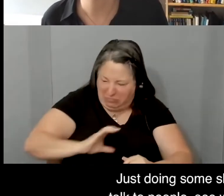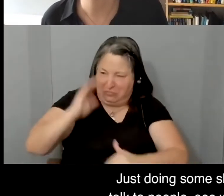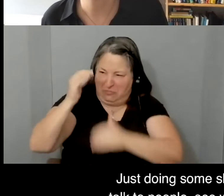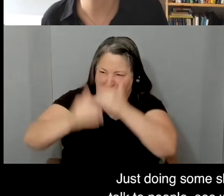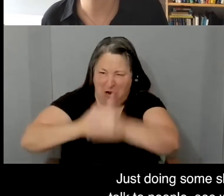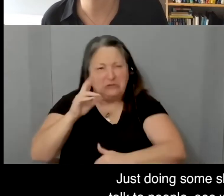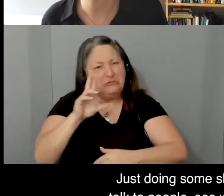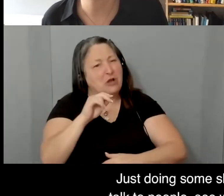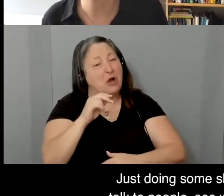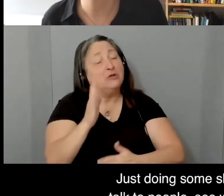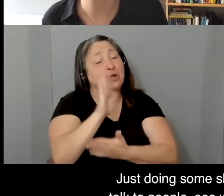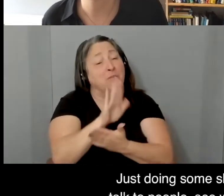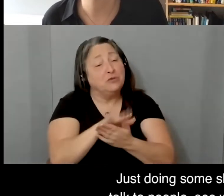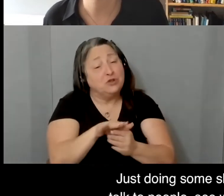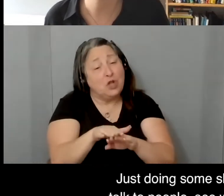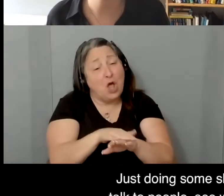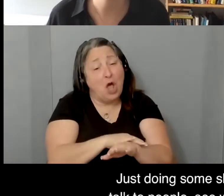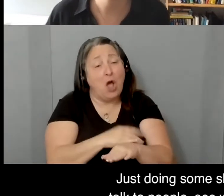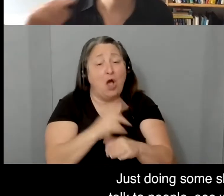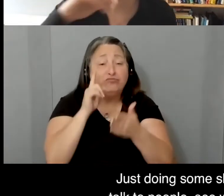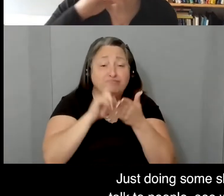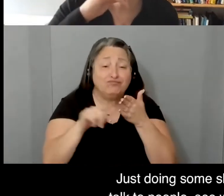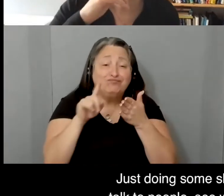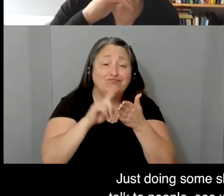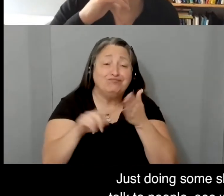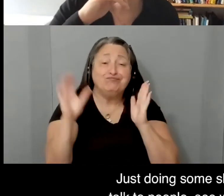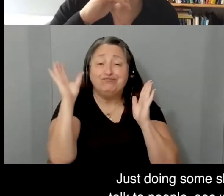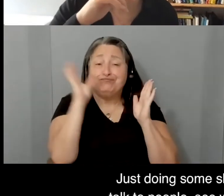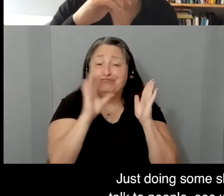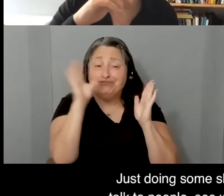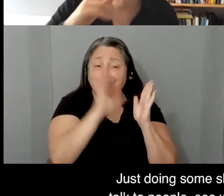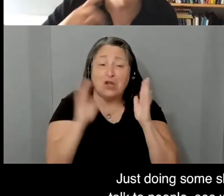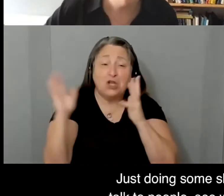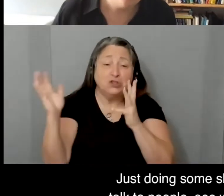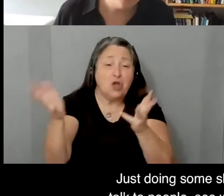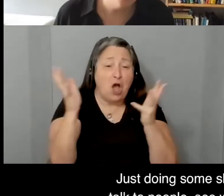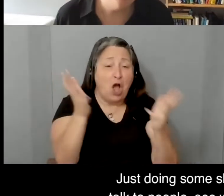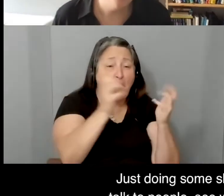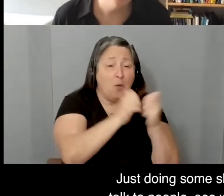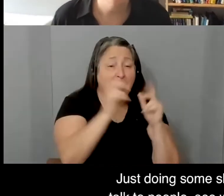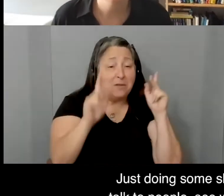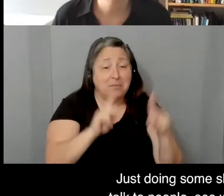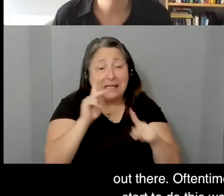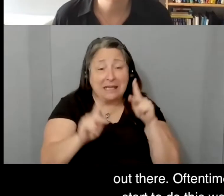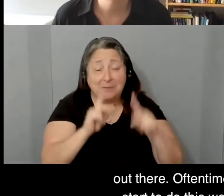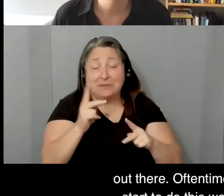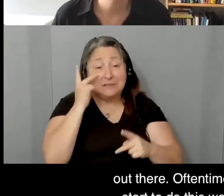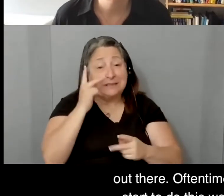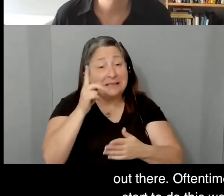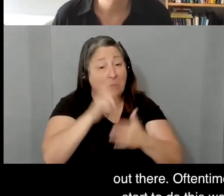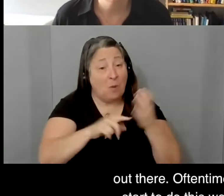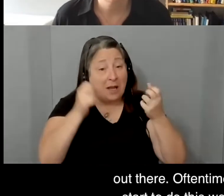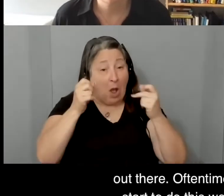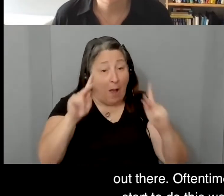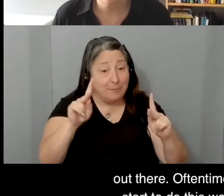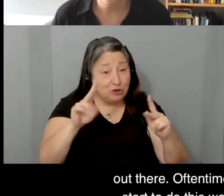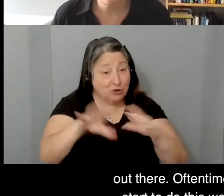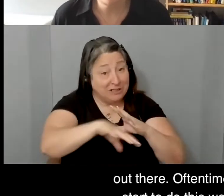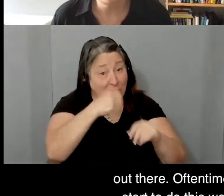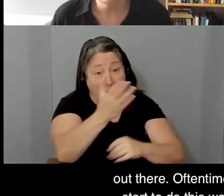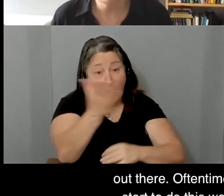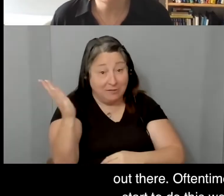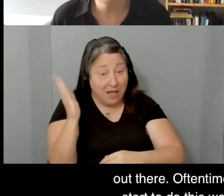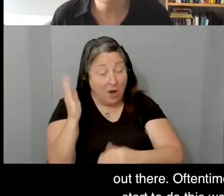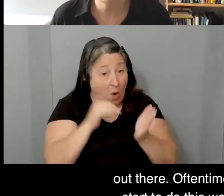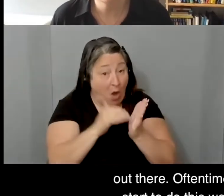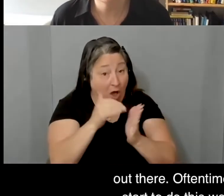some slow exploration, starting to talk to people, see what other opportunities are out there. Oftentimes, we also